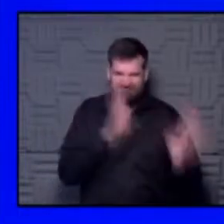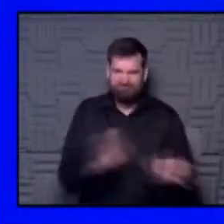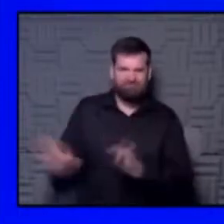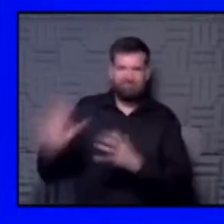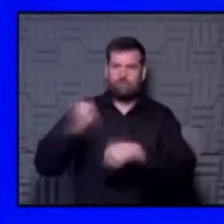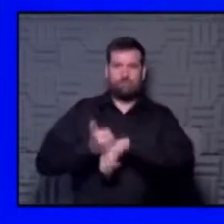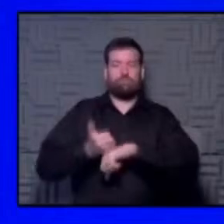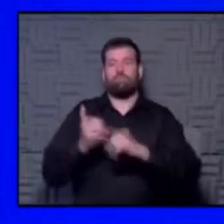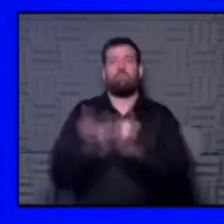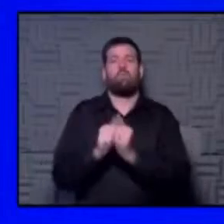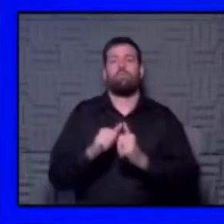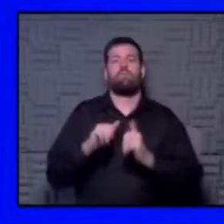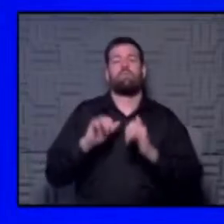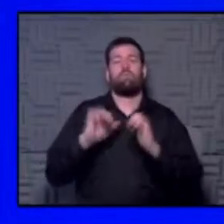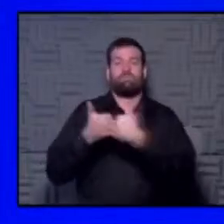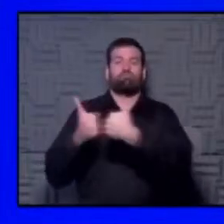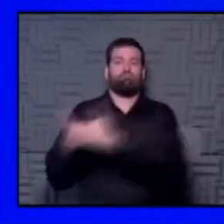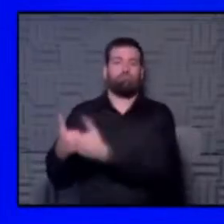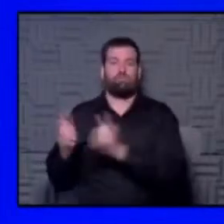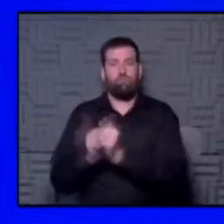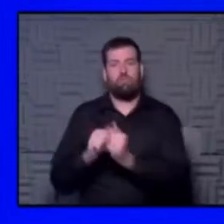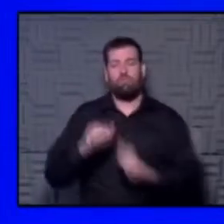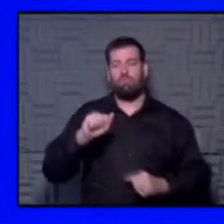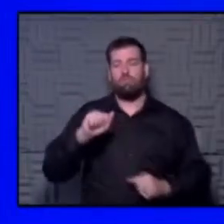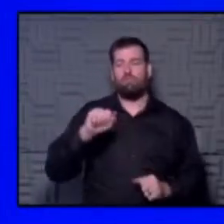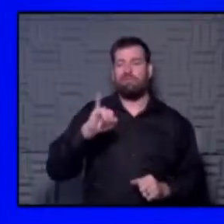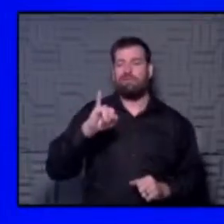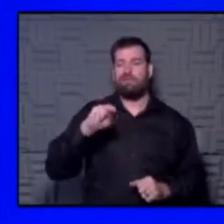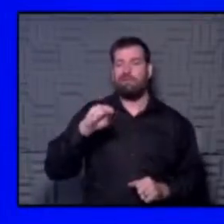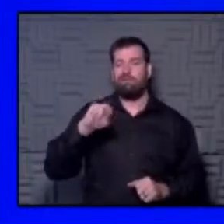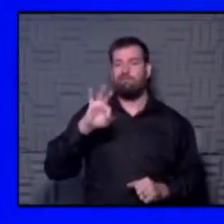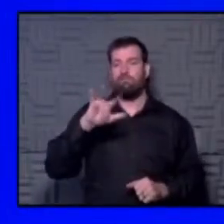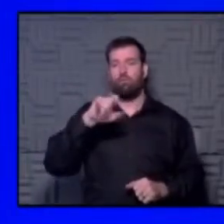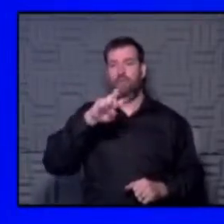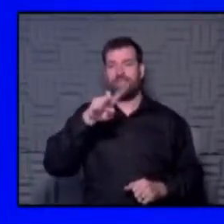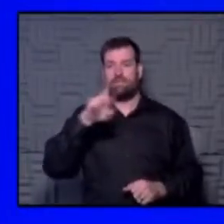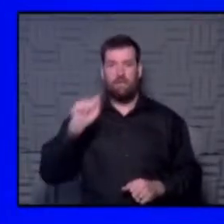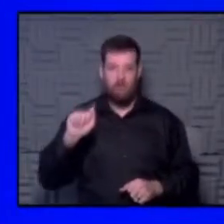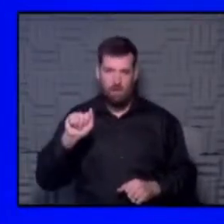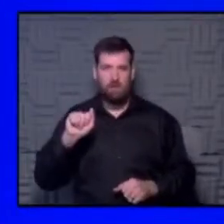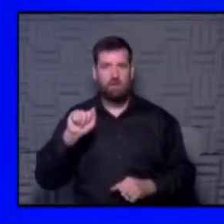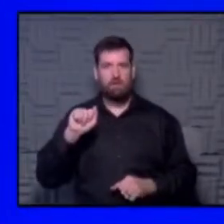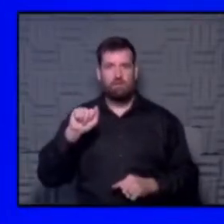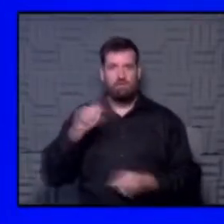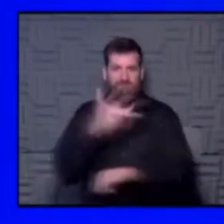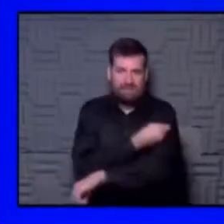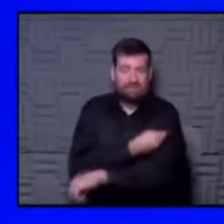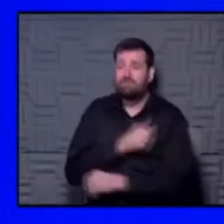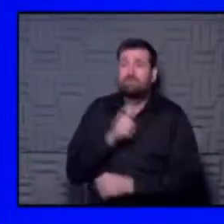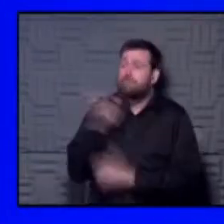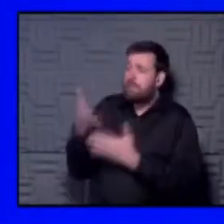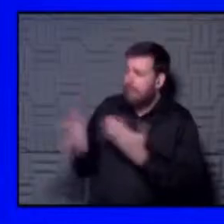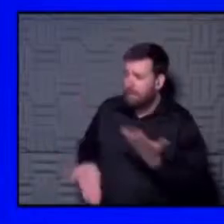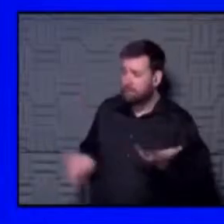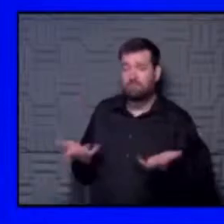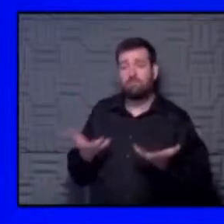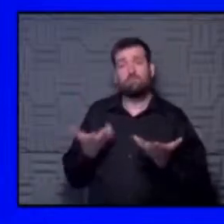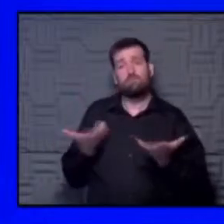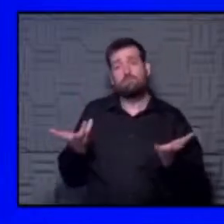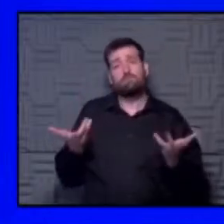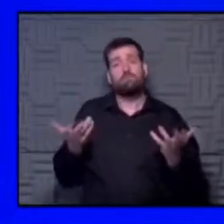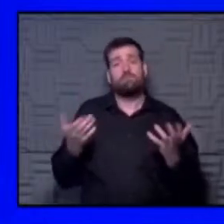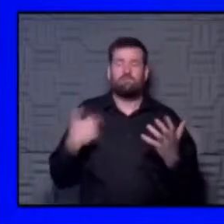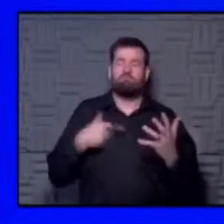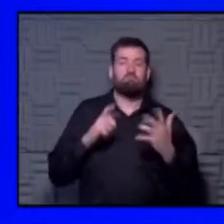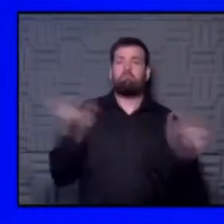the influenza vaccine. So this is not... it's not a done deal. This is nothing new. This is a huge undertaking. We know